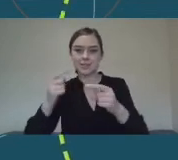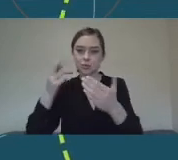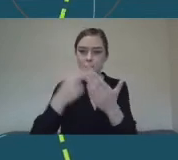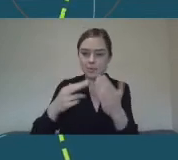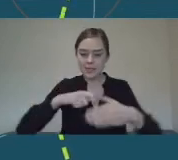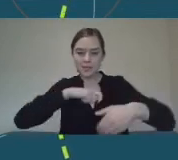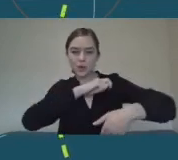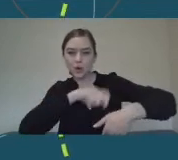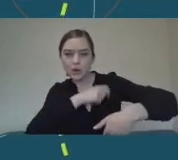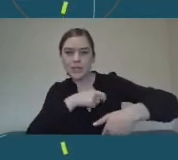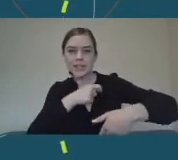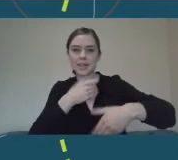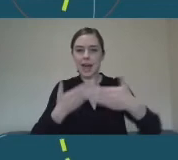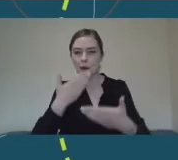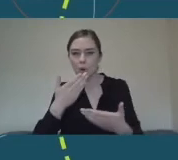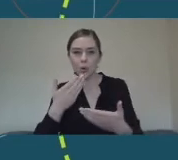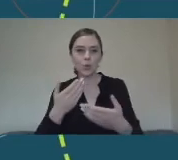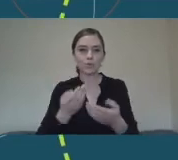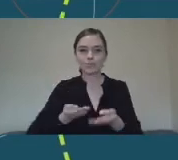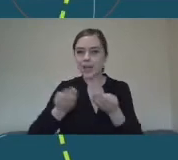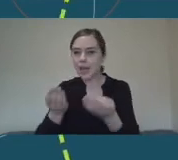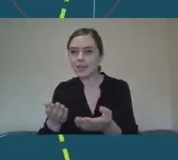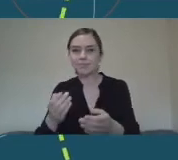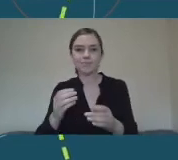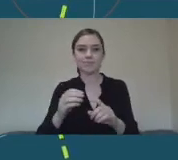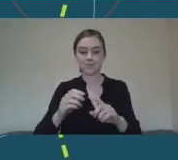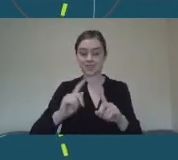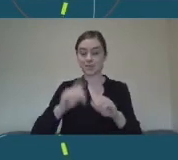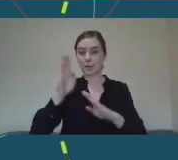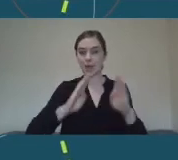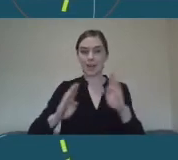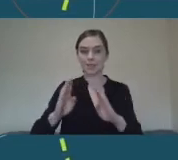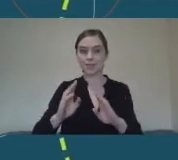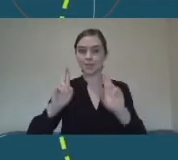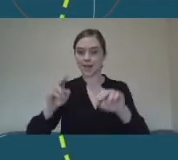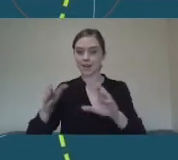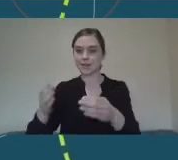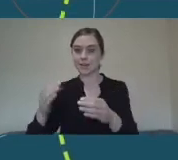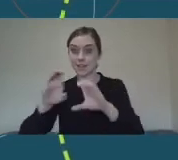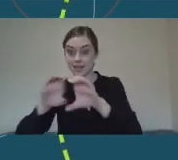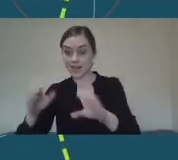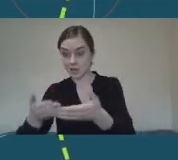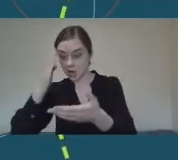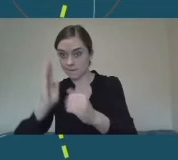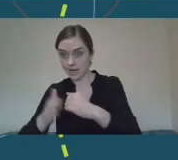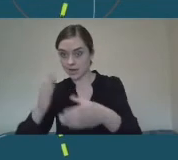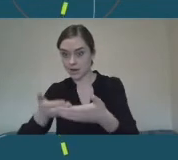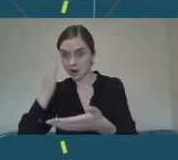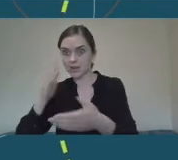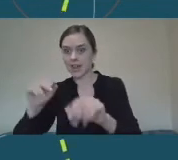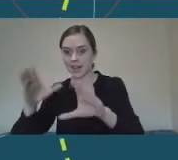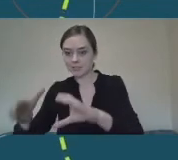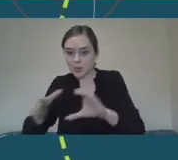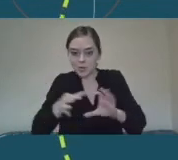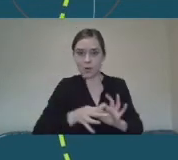cooking behaviors that they could transfer into the home. And they can actually do this now through live video